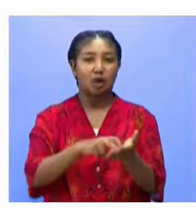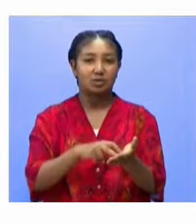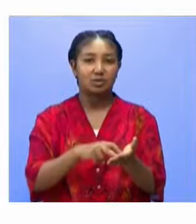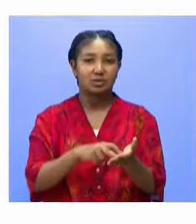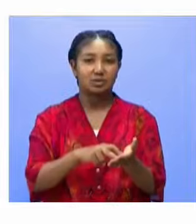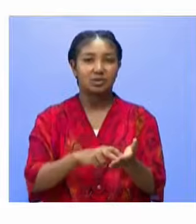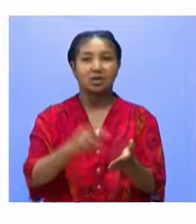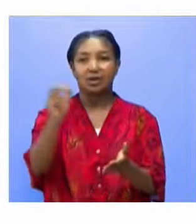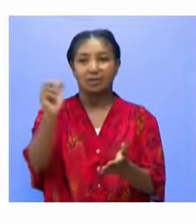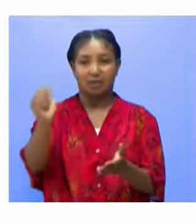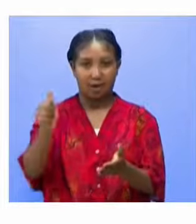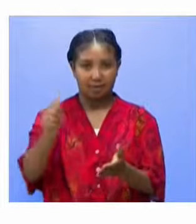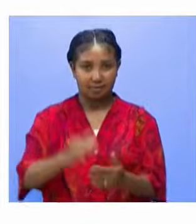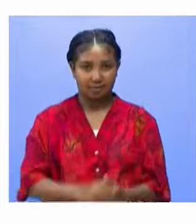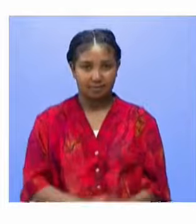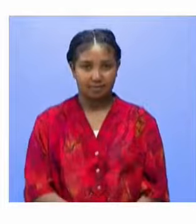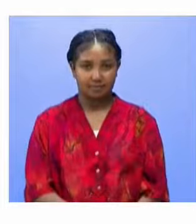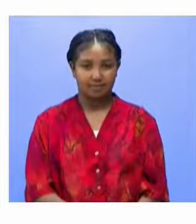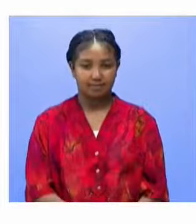2010.